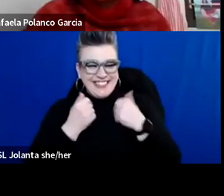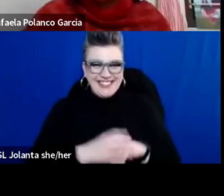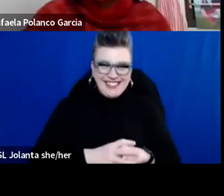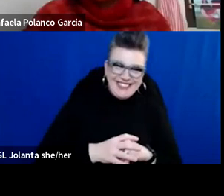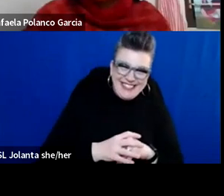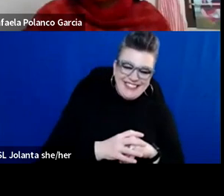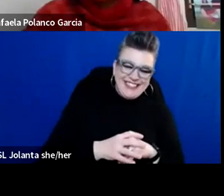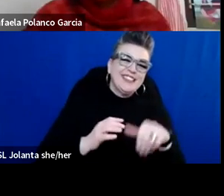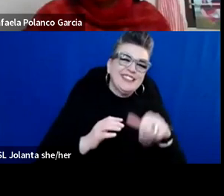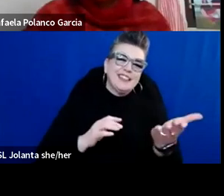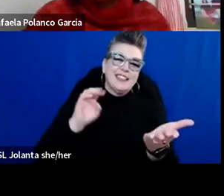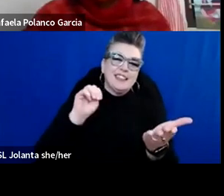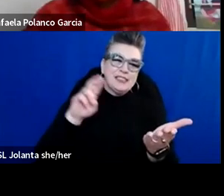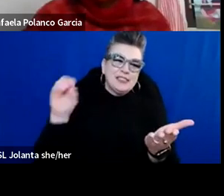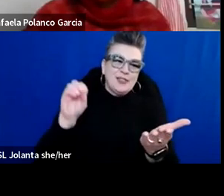o'neal